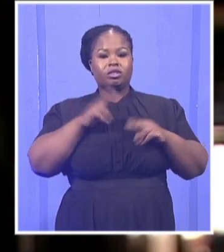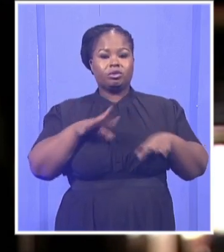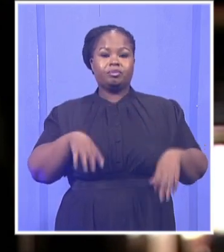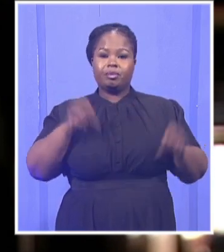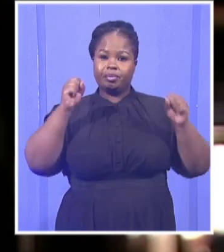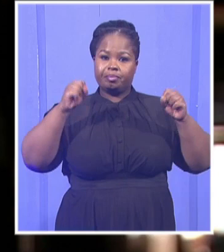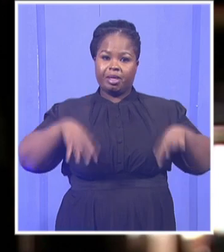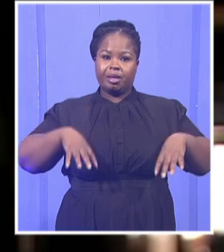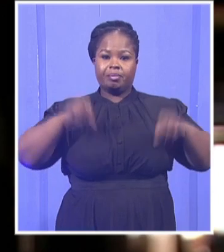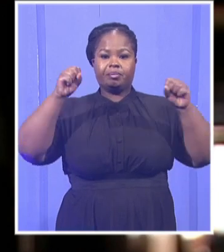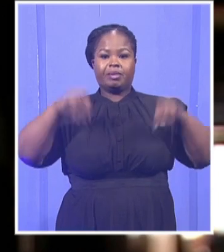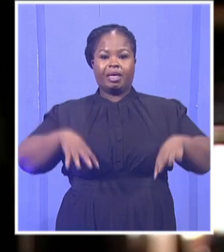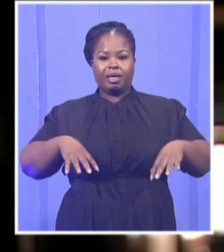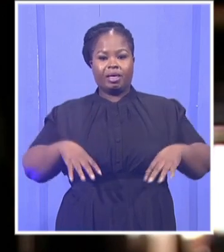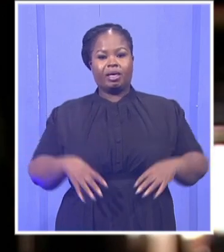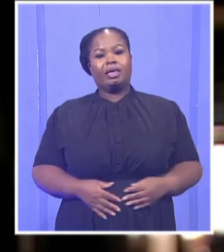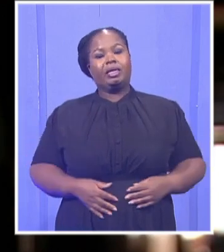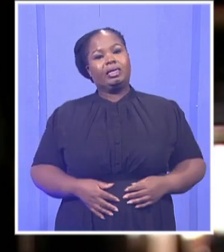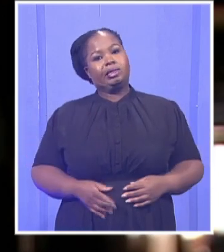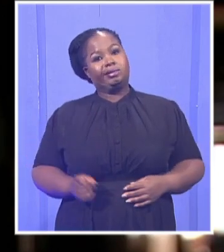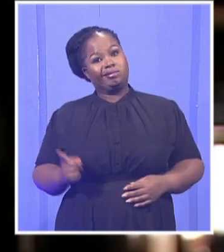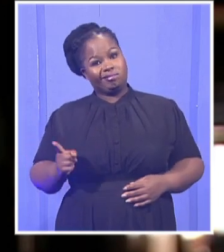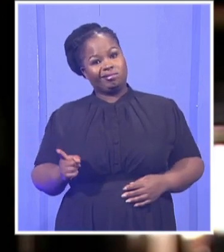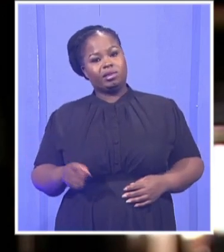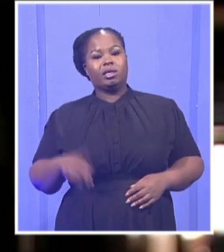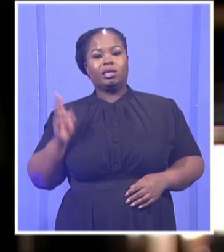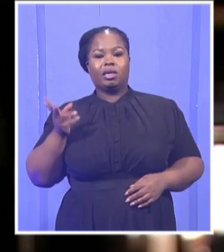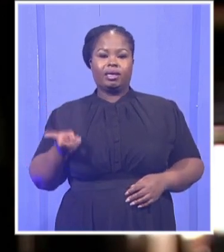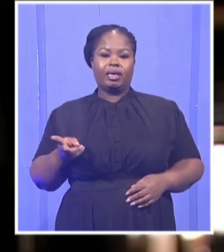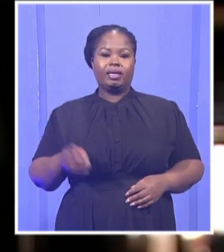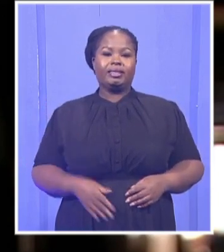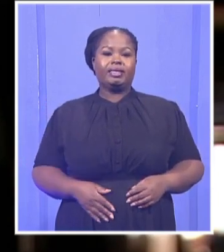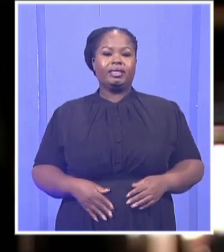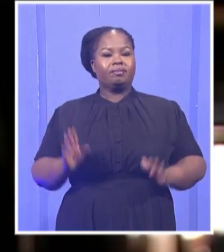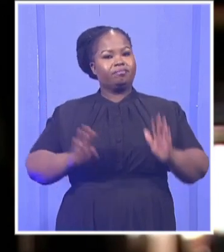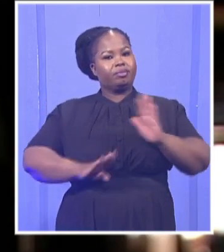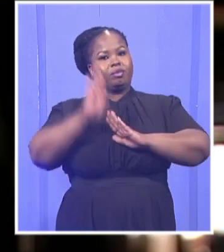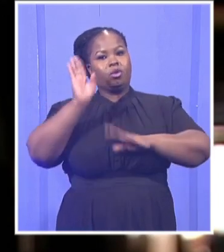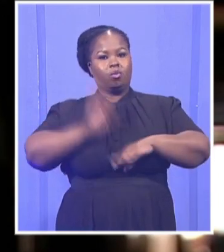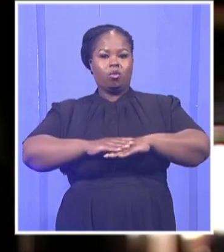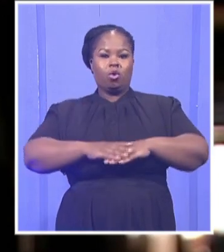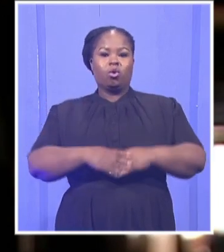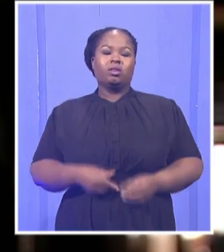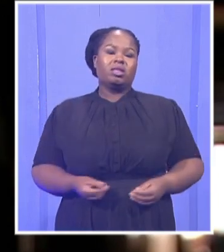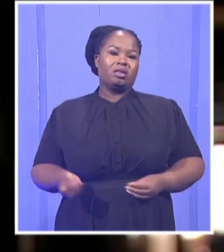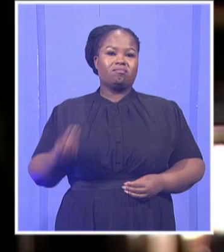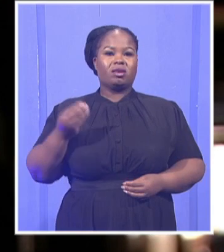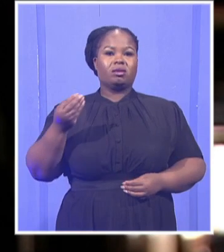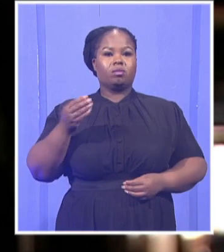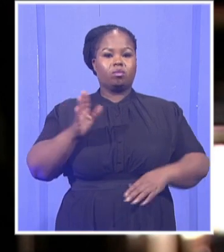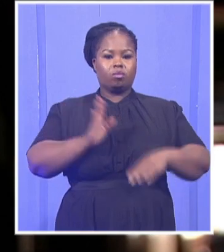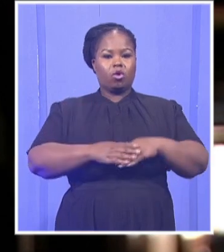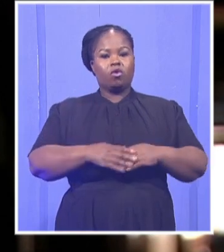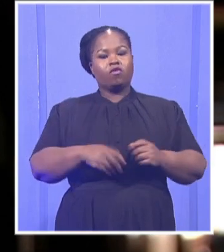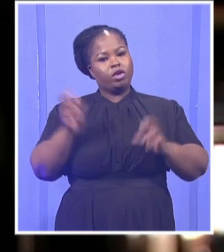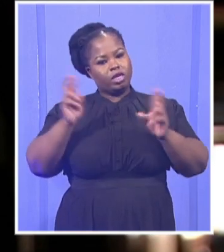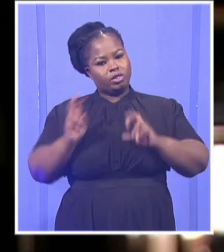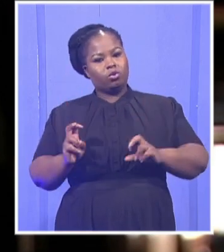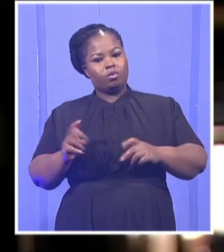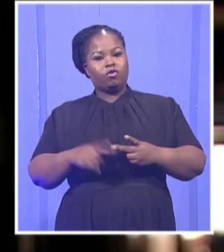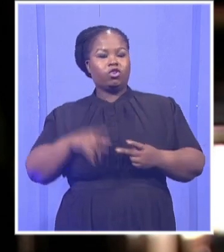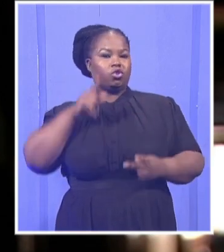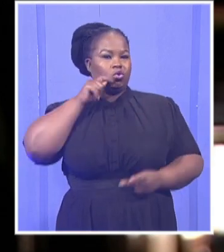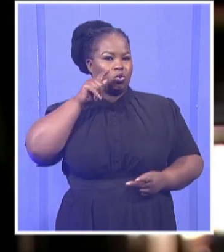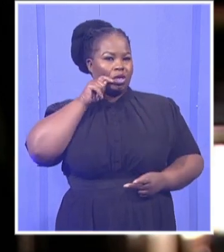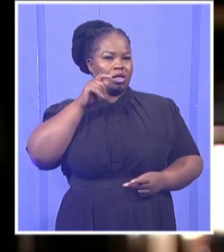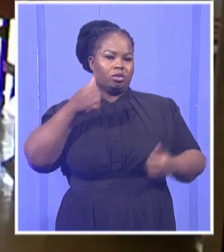on, then the maximum demand peaks, and we are paying tariffs for Eskom or for Tshwane